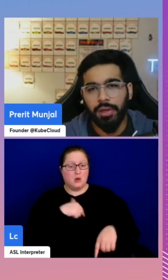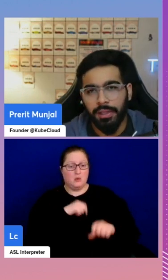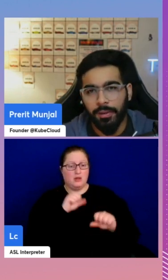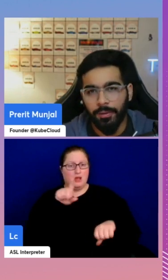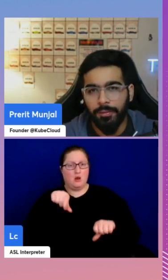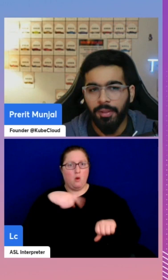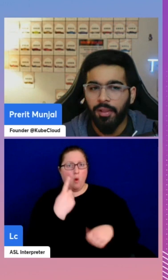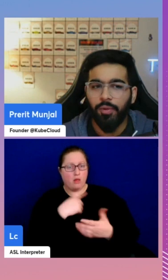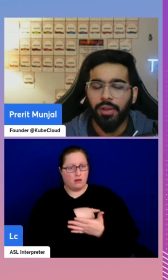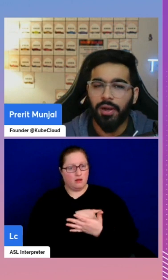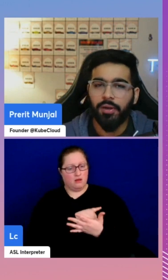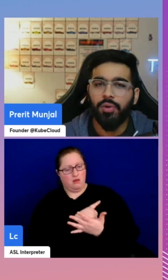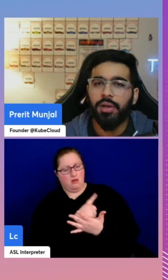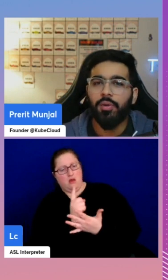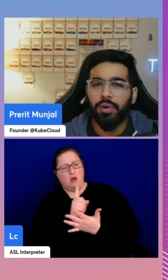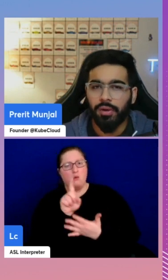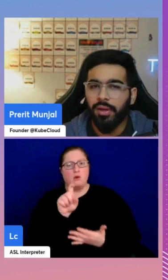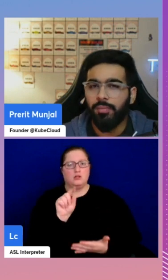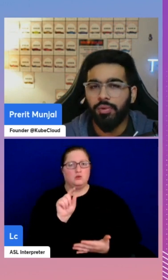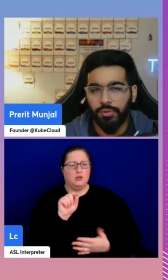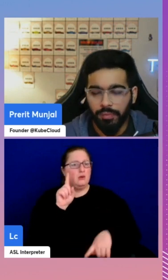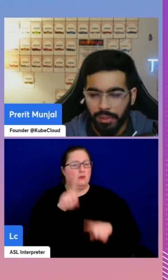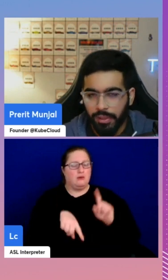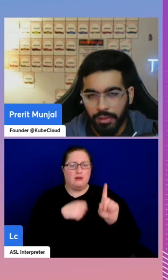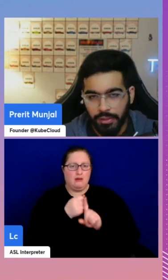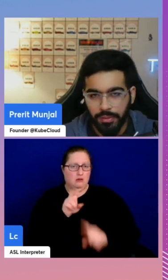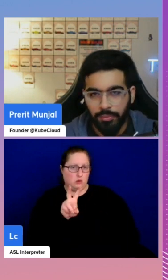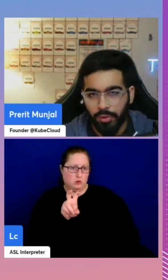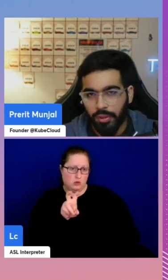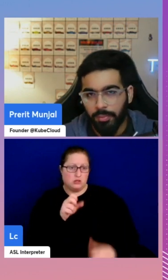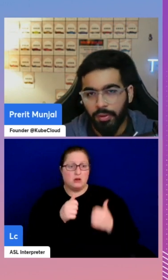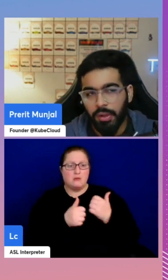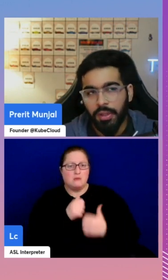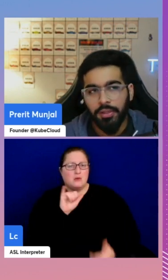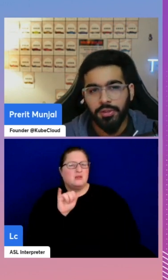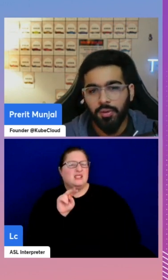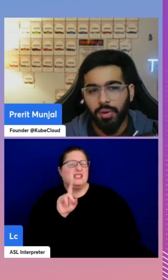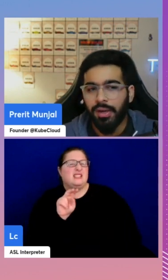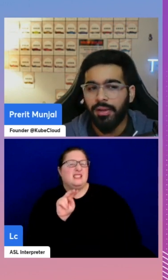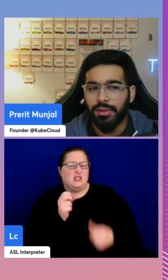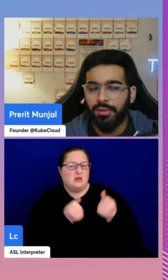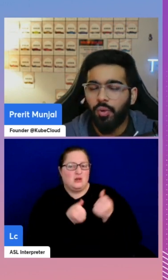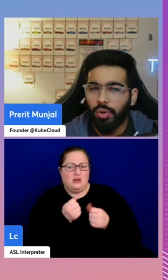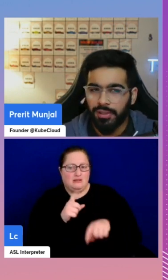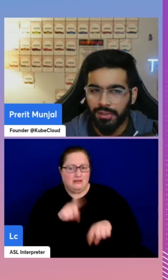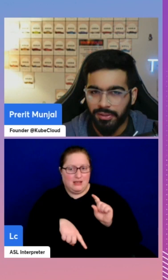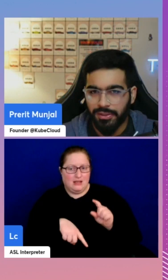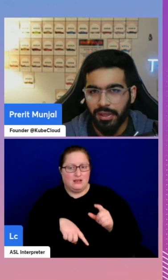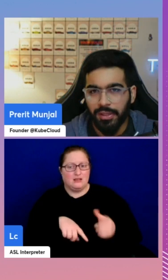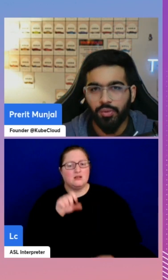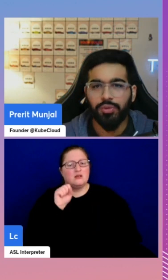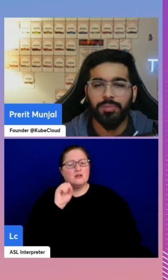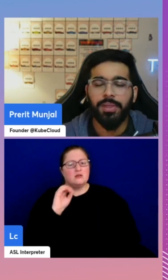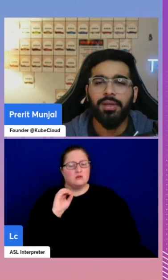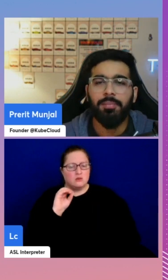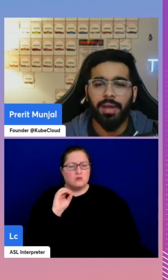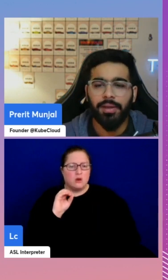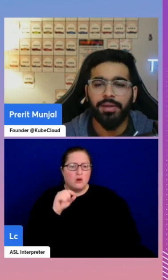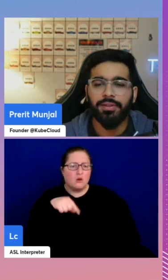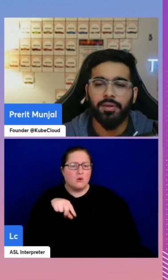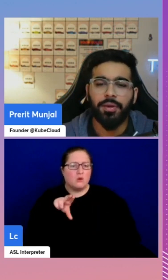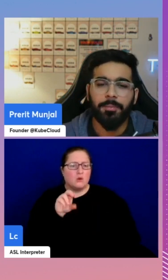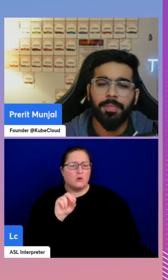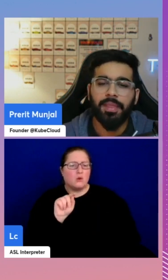till 120. Okay, we can't go till 200 in most of the Indian cars I'm talking about. So quotas are just like those